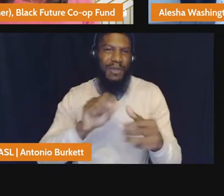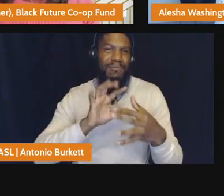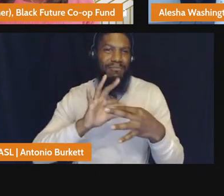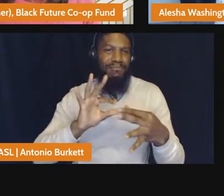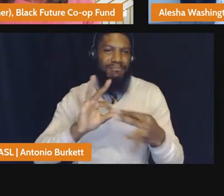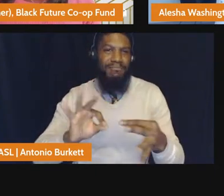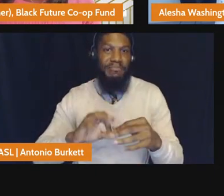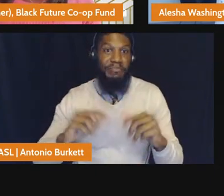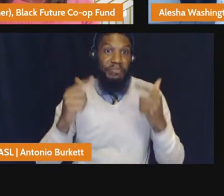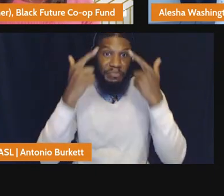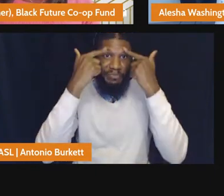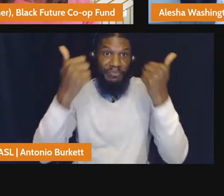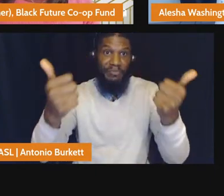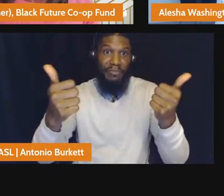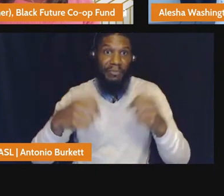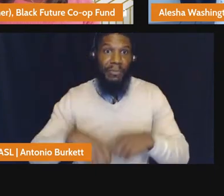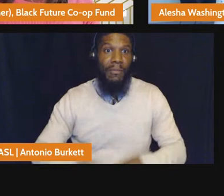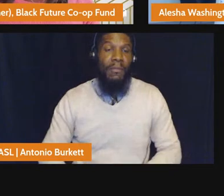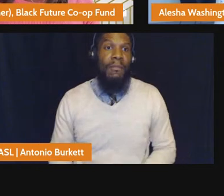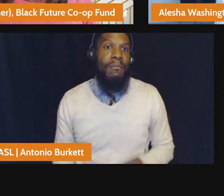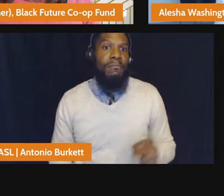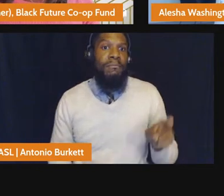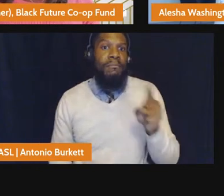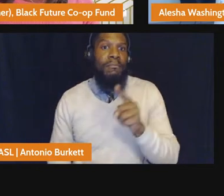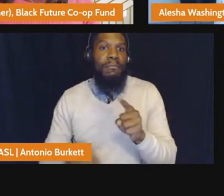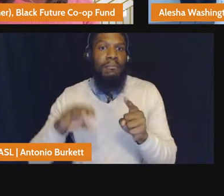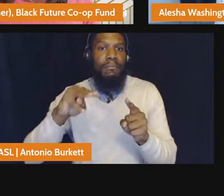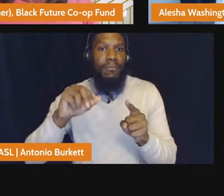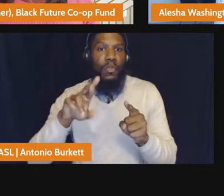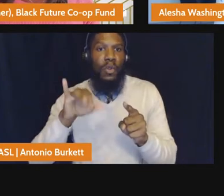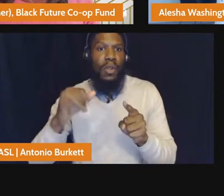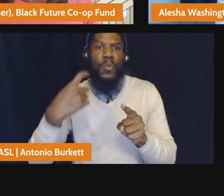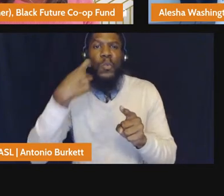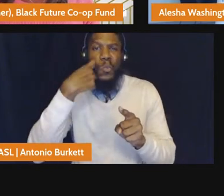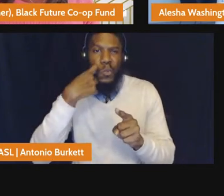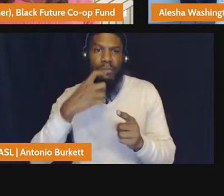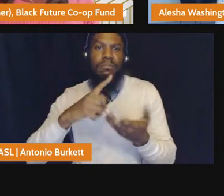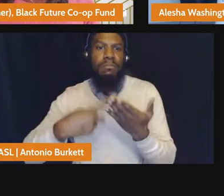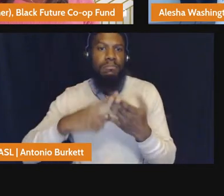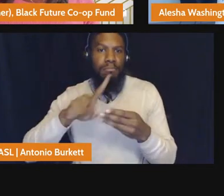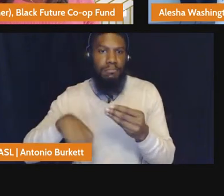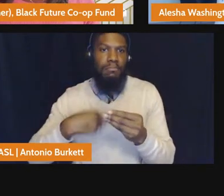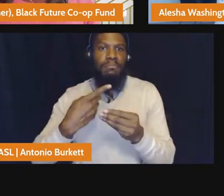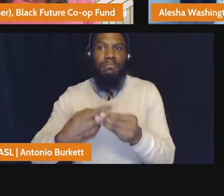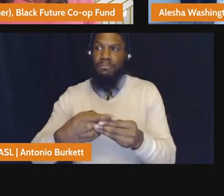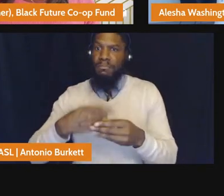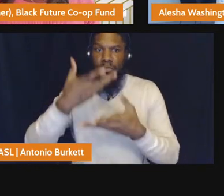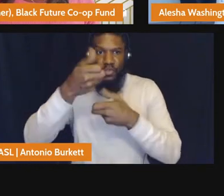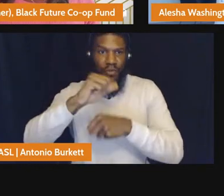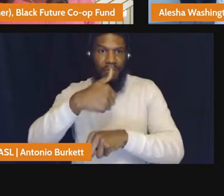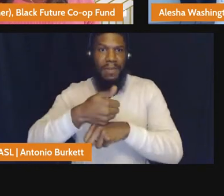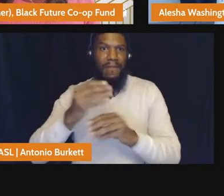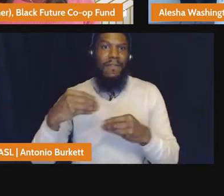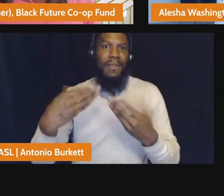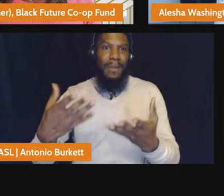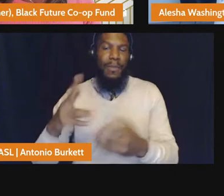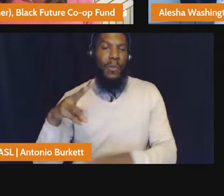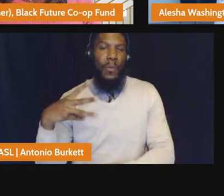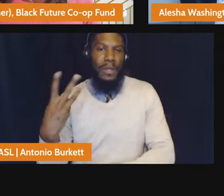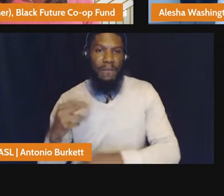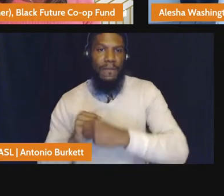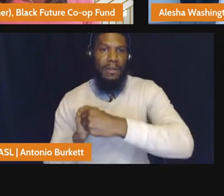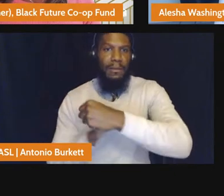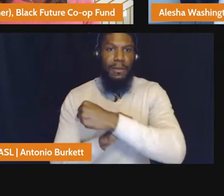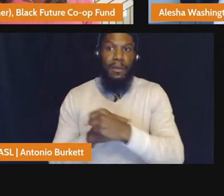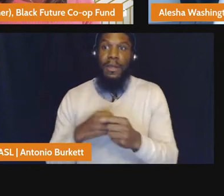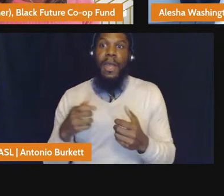that we've certainly been diving into trust-based philanthropy at Washington Women's Foundation. And that road is not as easy as we think it